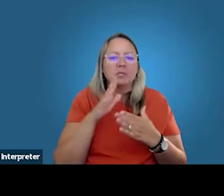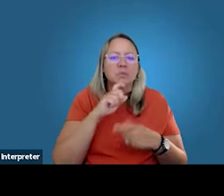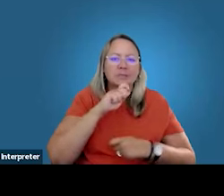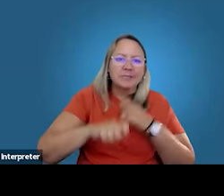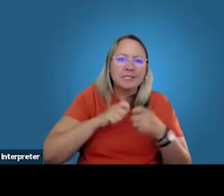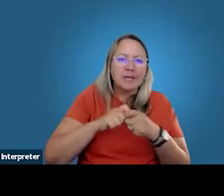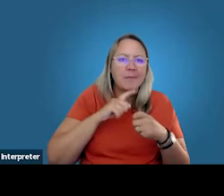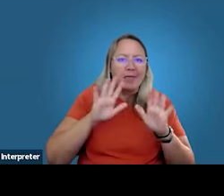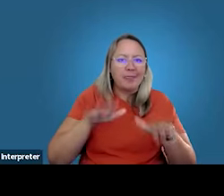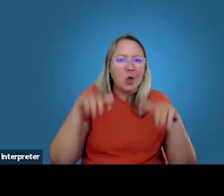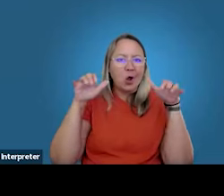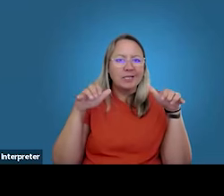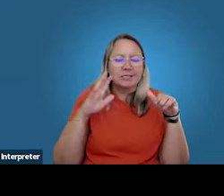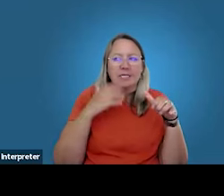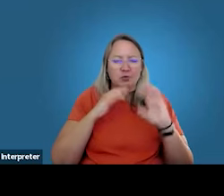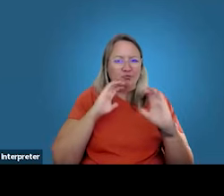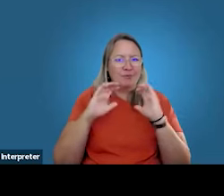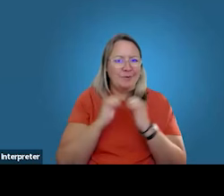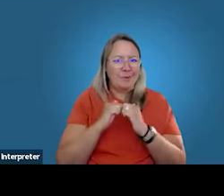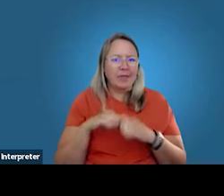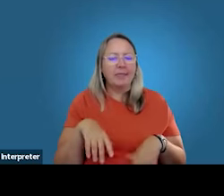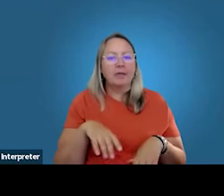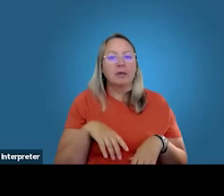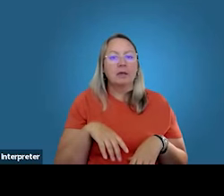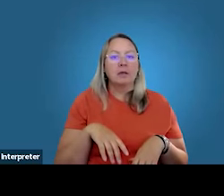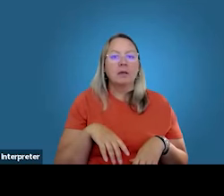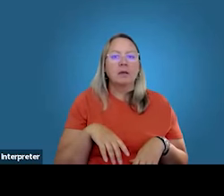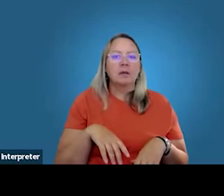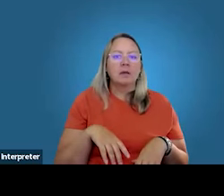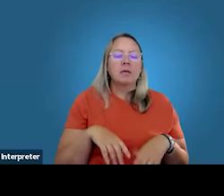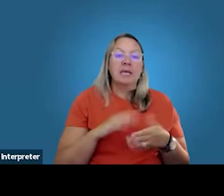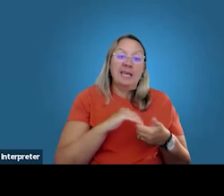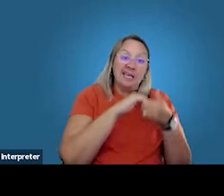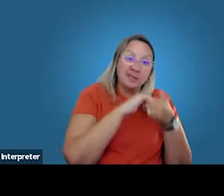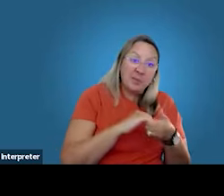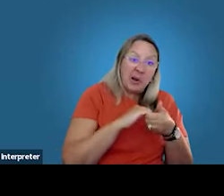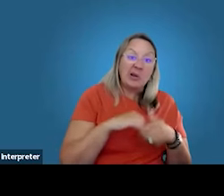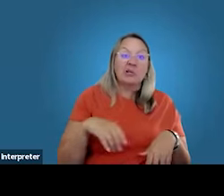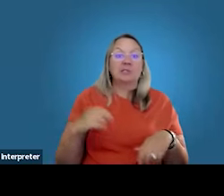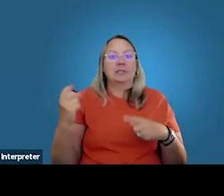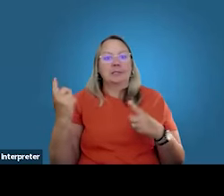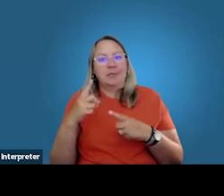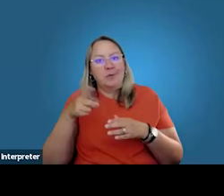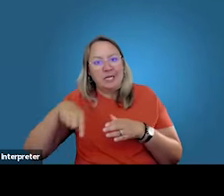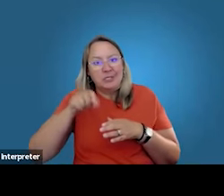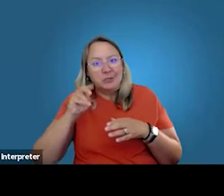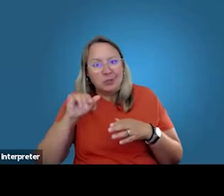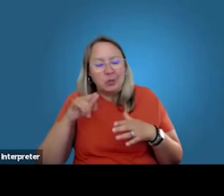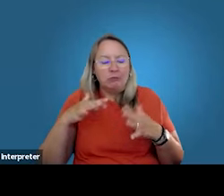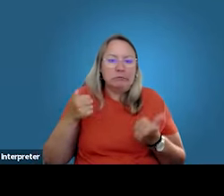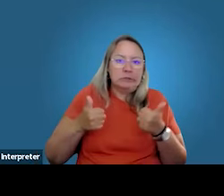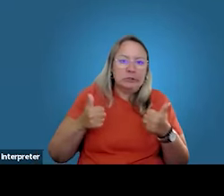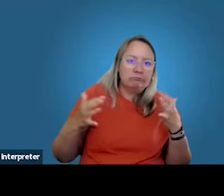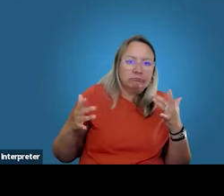the audience that you need to be communicating to. You know, is it end donors? Is it partners? Is it someone internal? And we're going to take you through each of